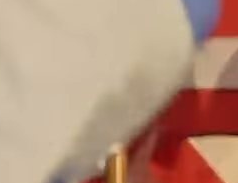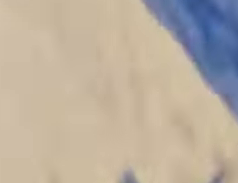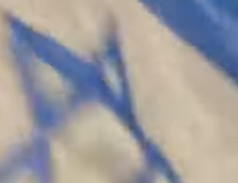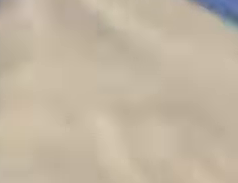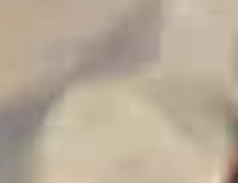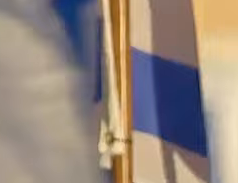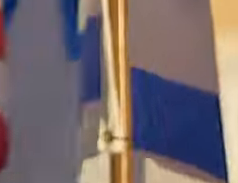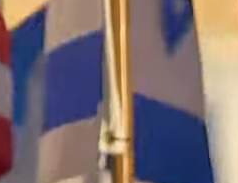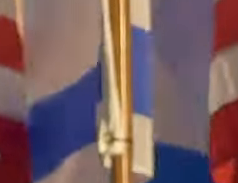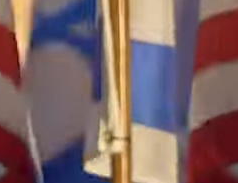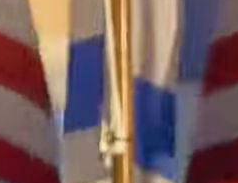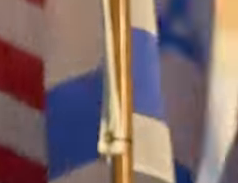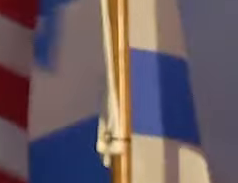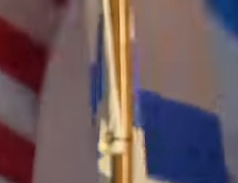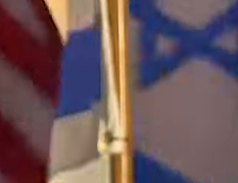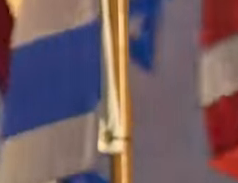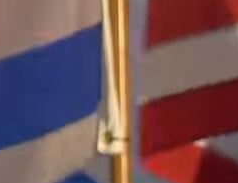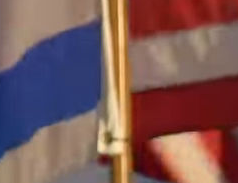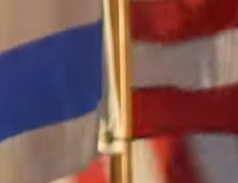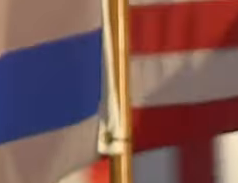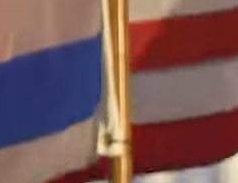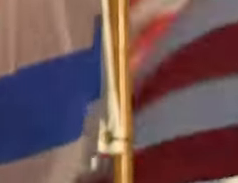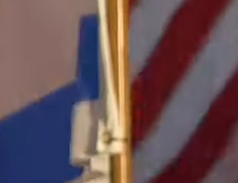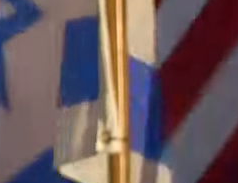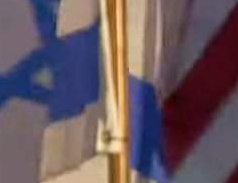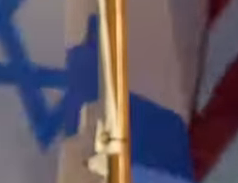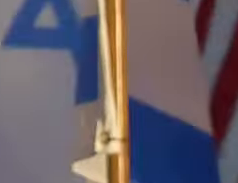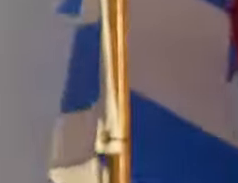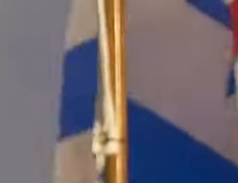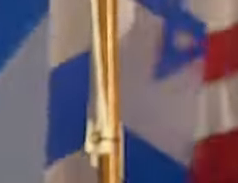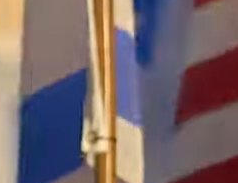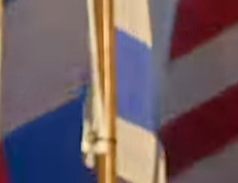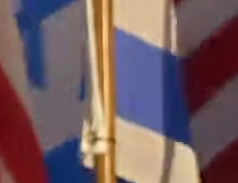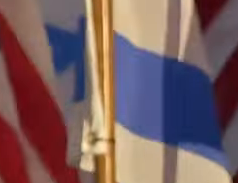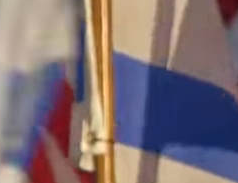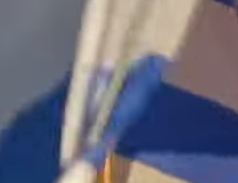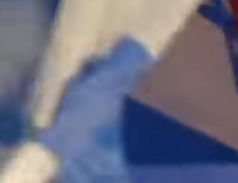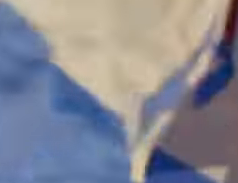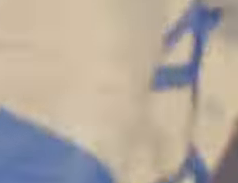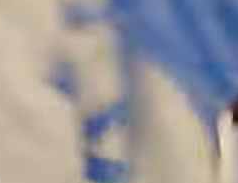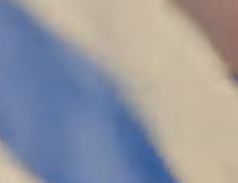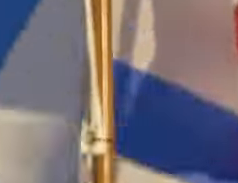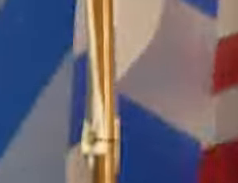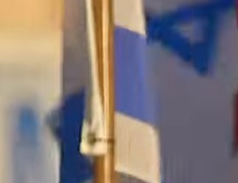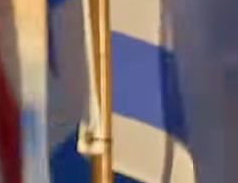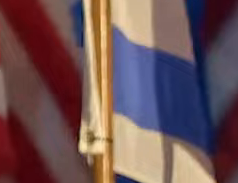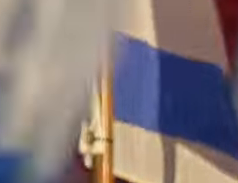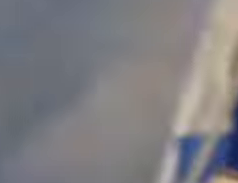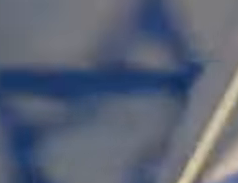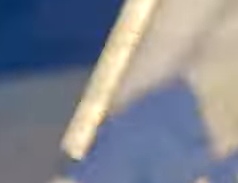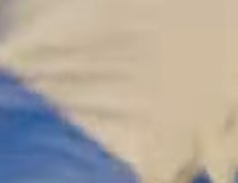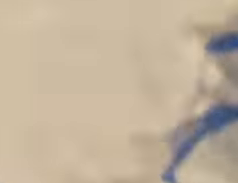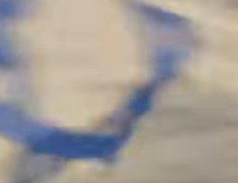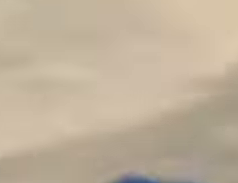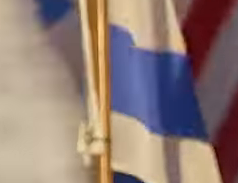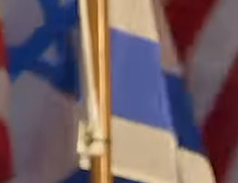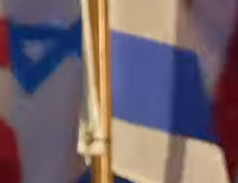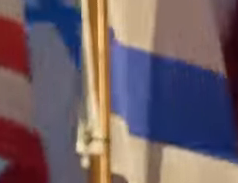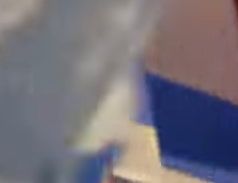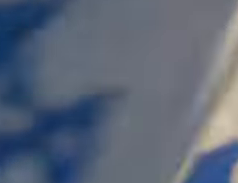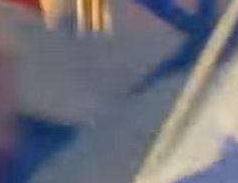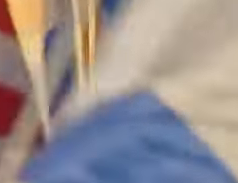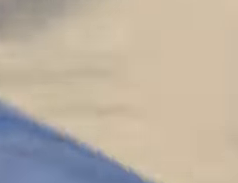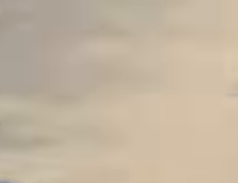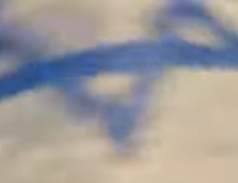Mode Ani kol boker she'achzor tal nishmati. Mode Ani al